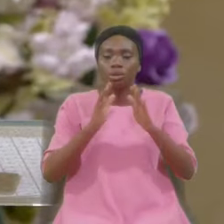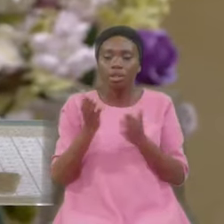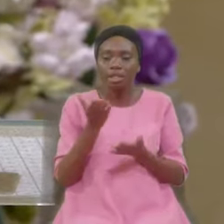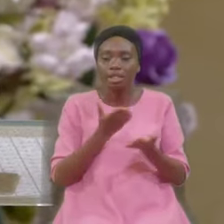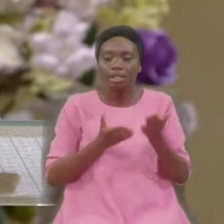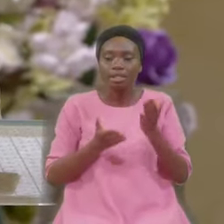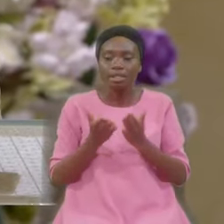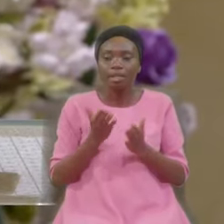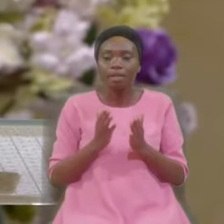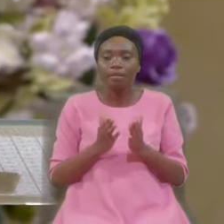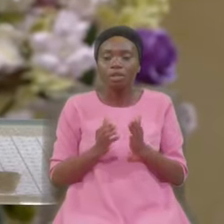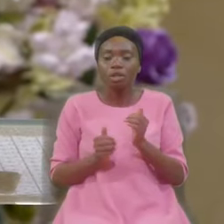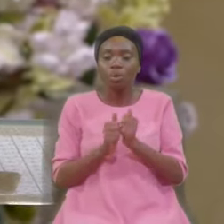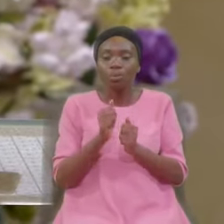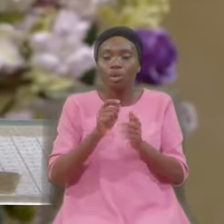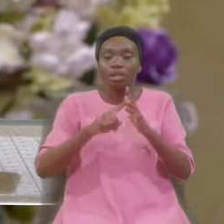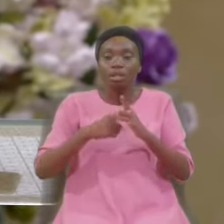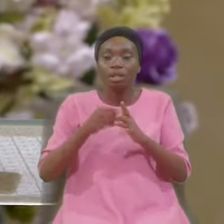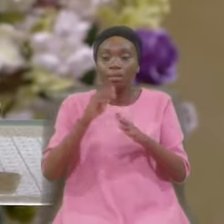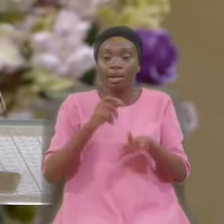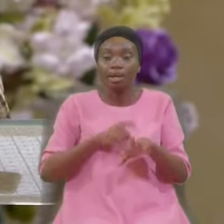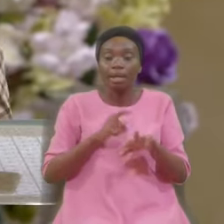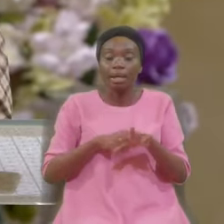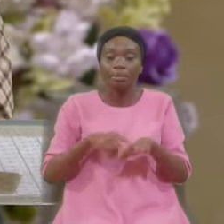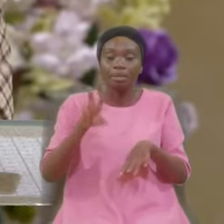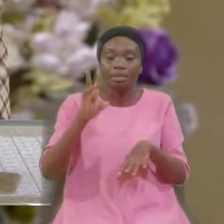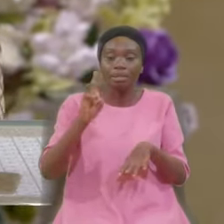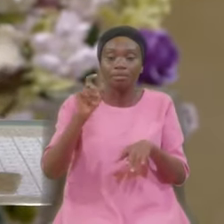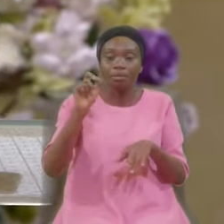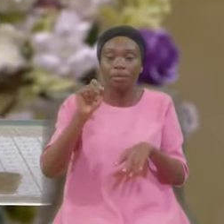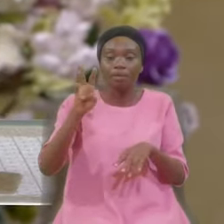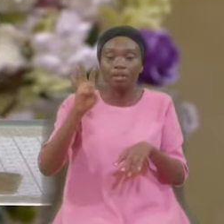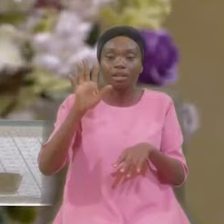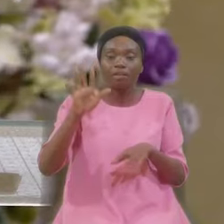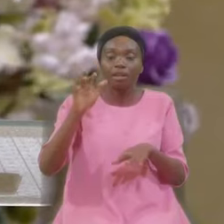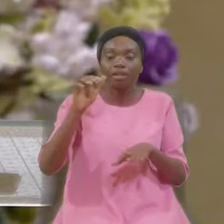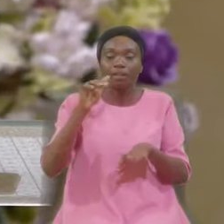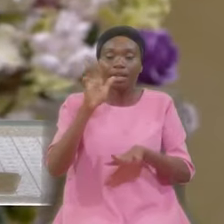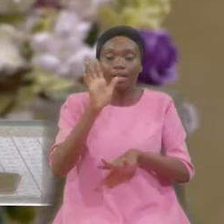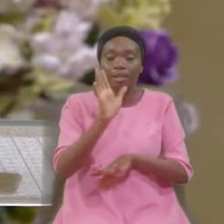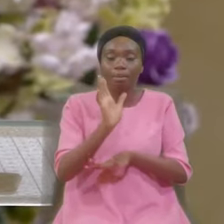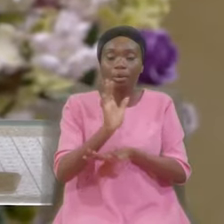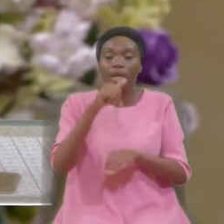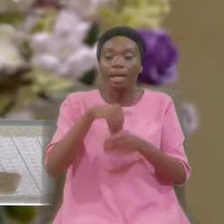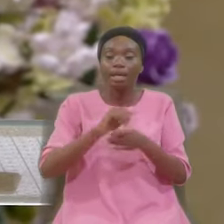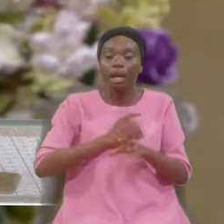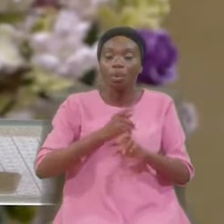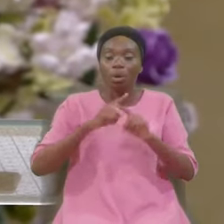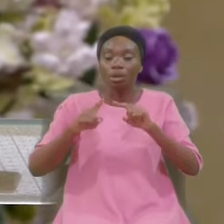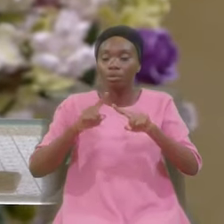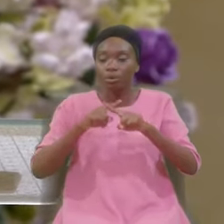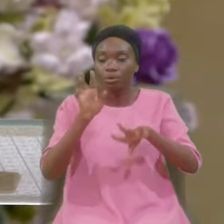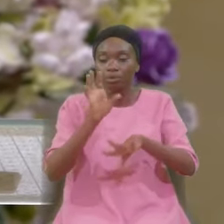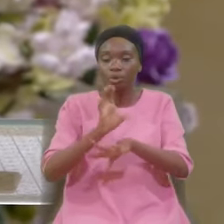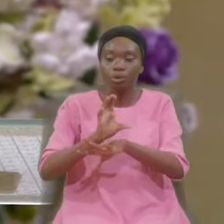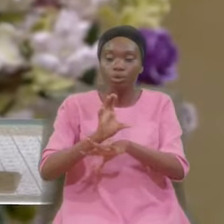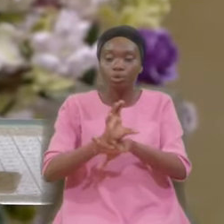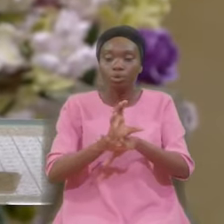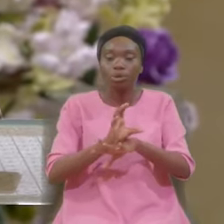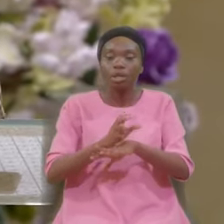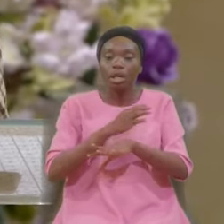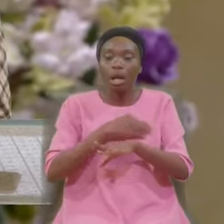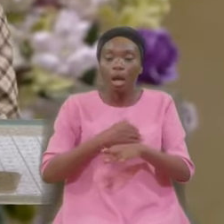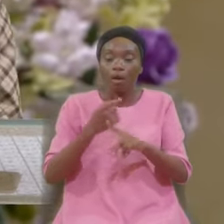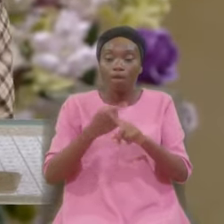service, which starts by 7:45 a.m. in our various locations. And then